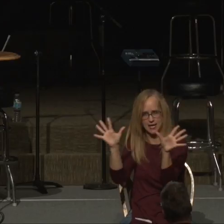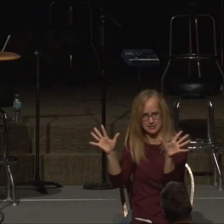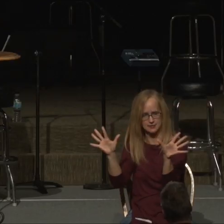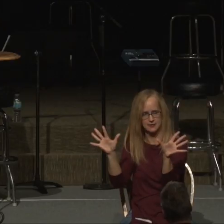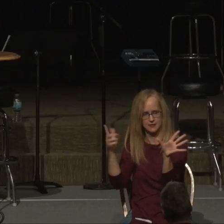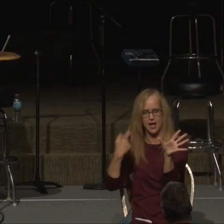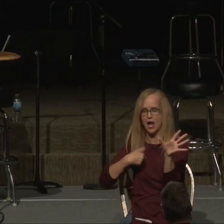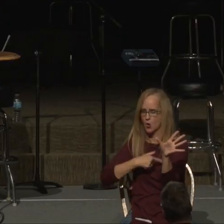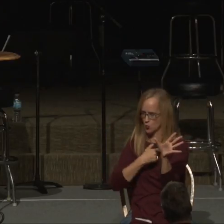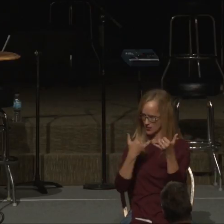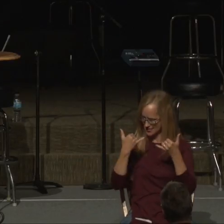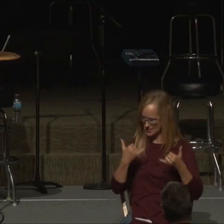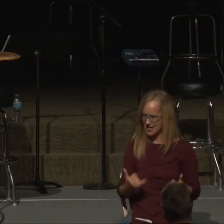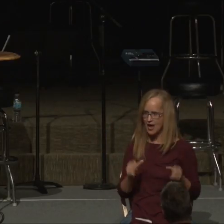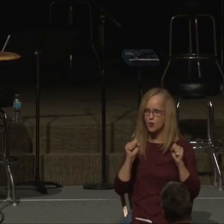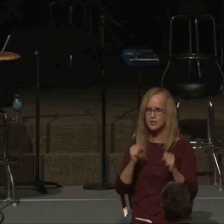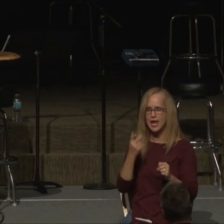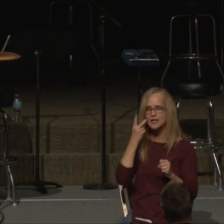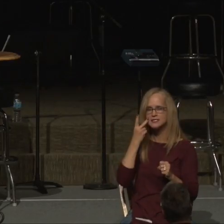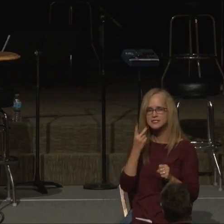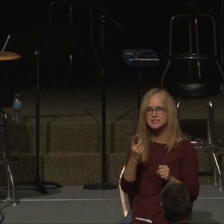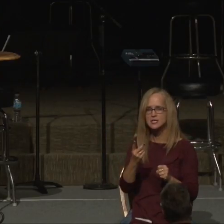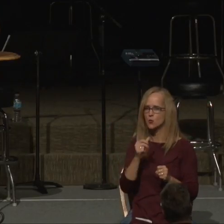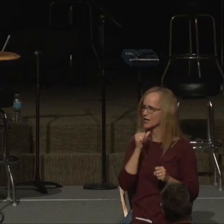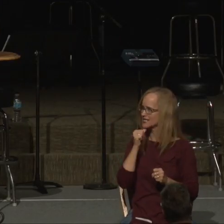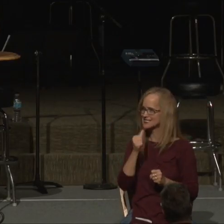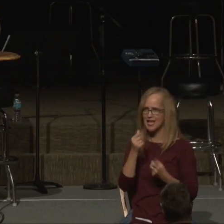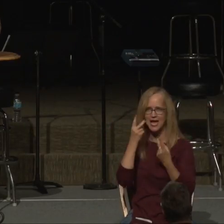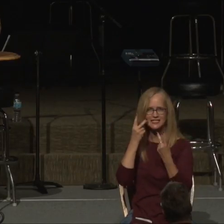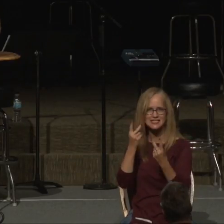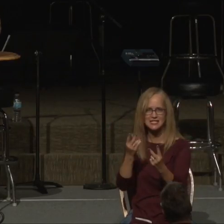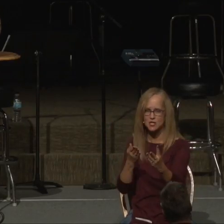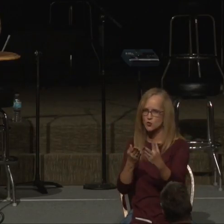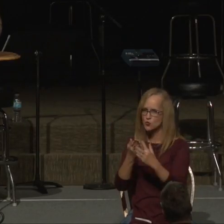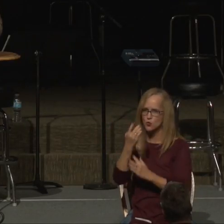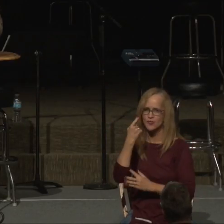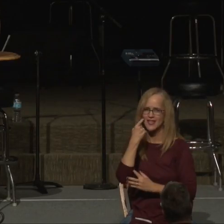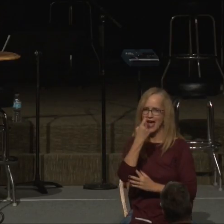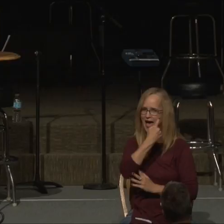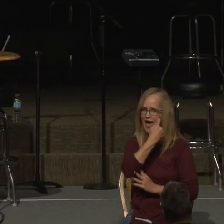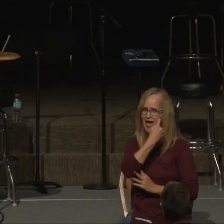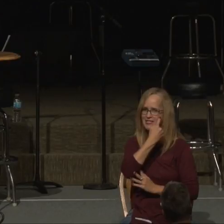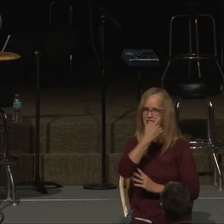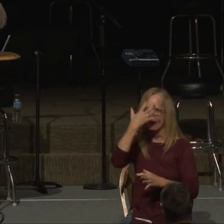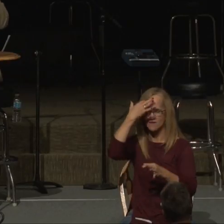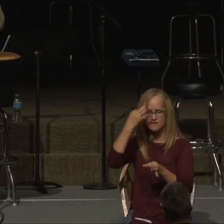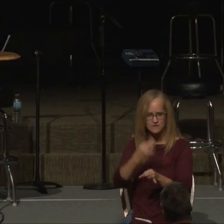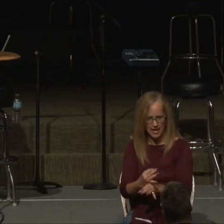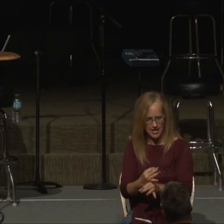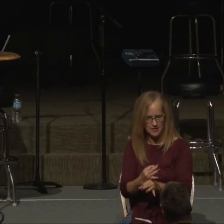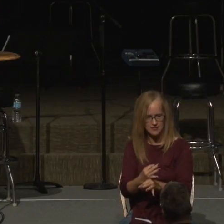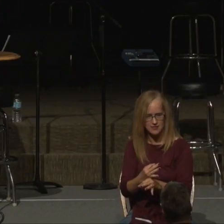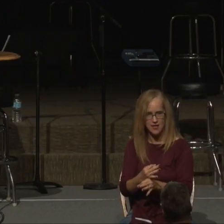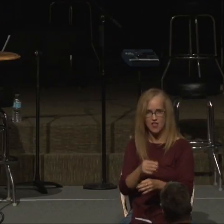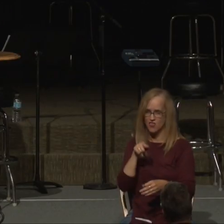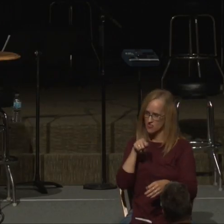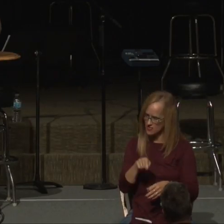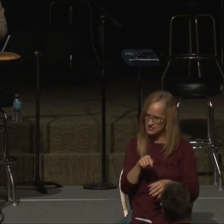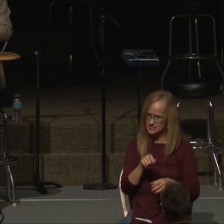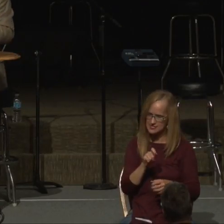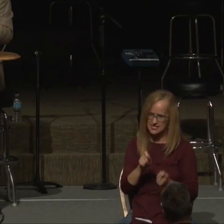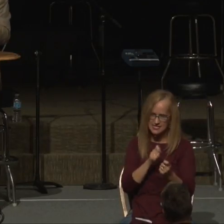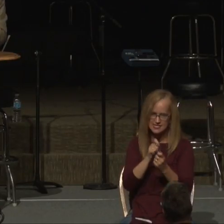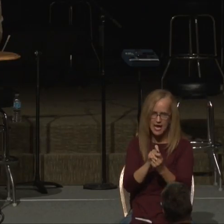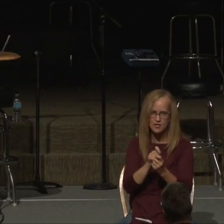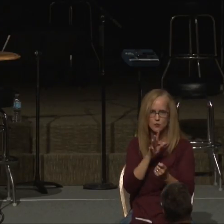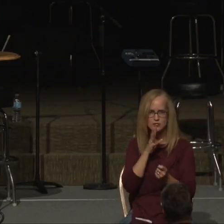and we now can see what is unseen through the eyes of faith. This is exactly what is